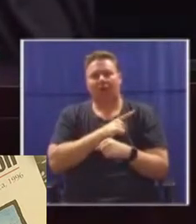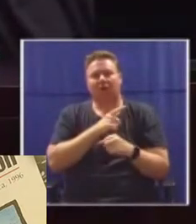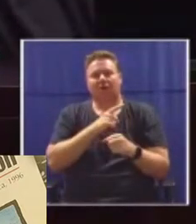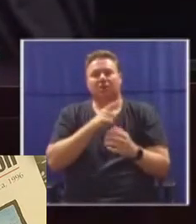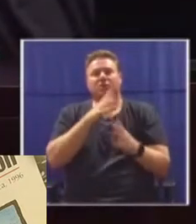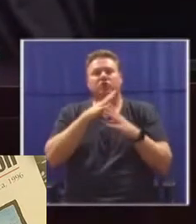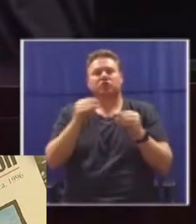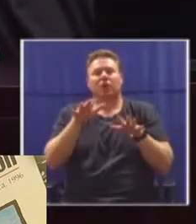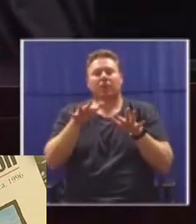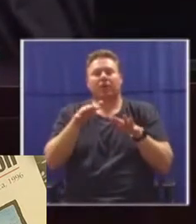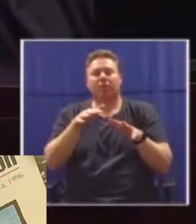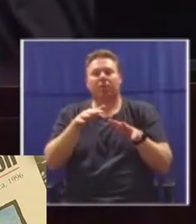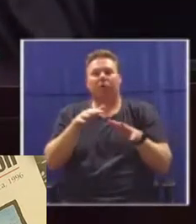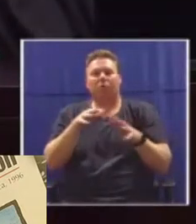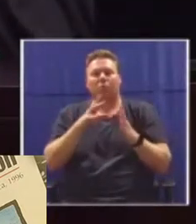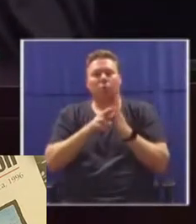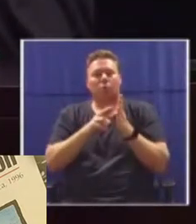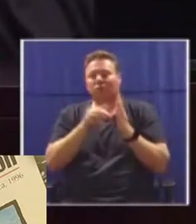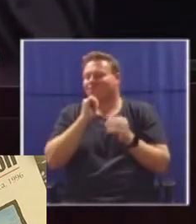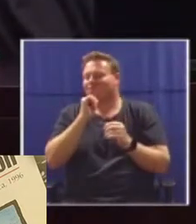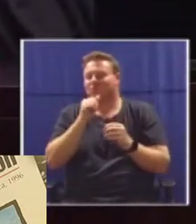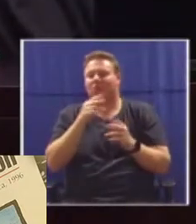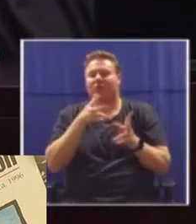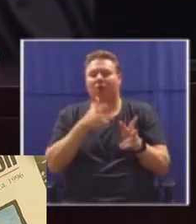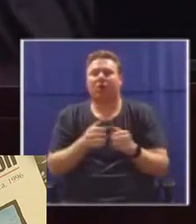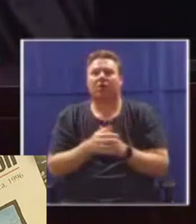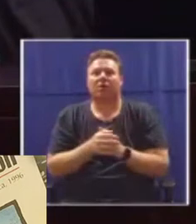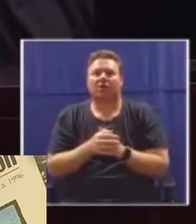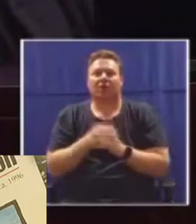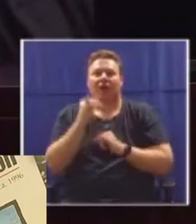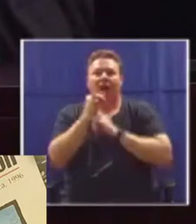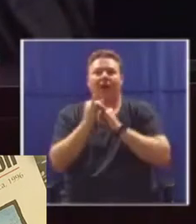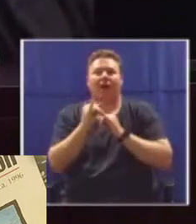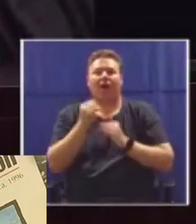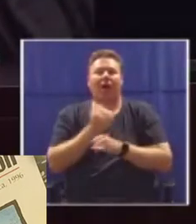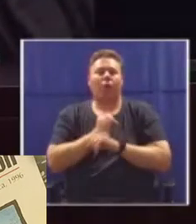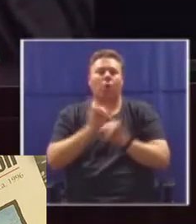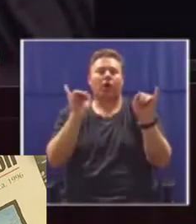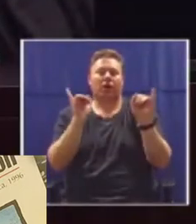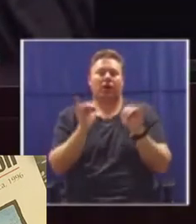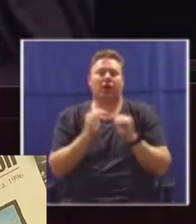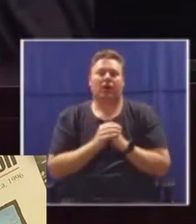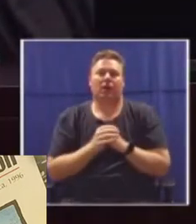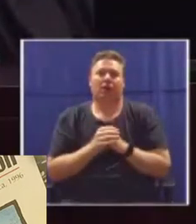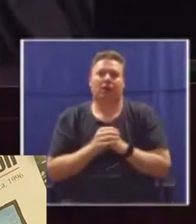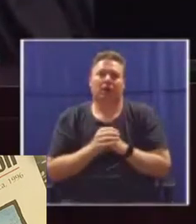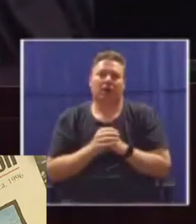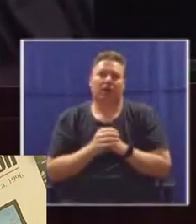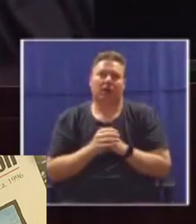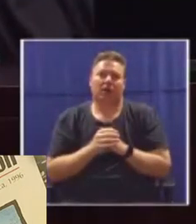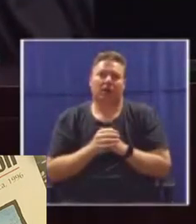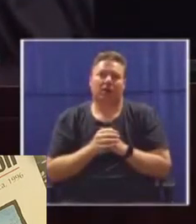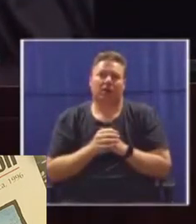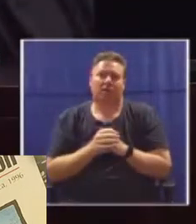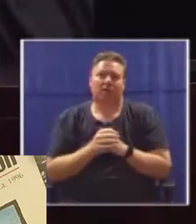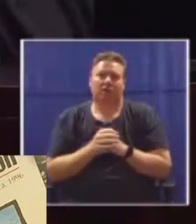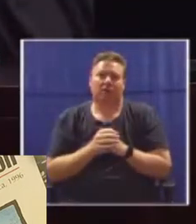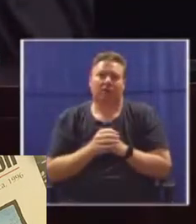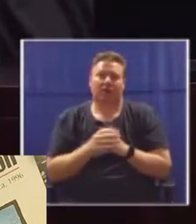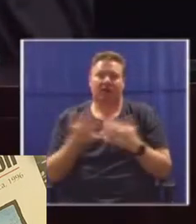non-compliance. Ironically, the integration and incorporation of these two maritime